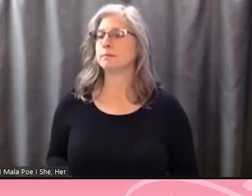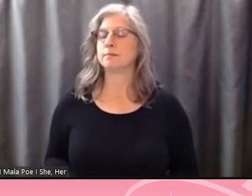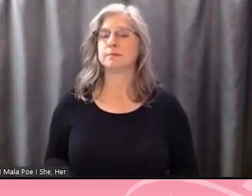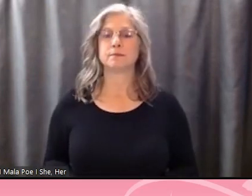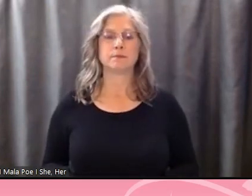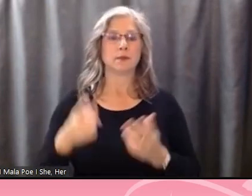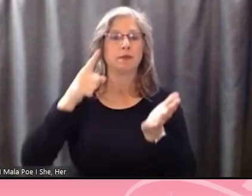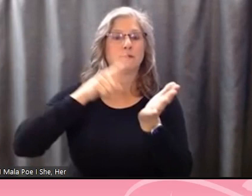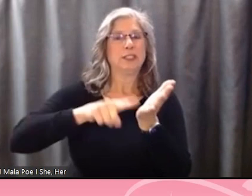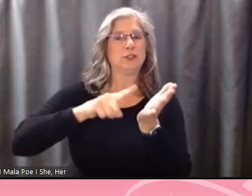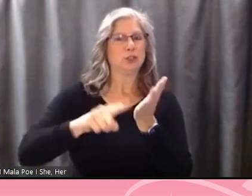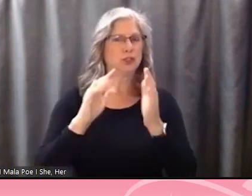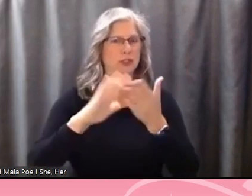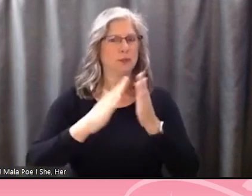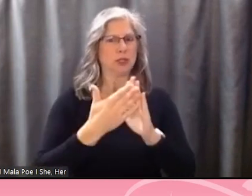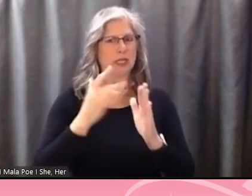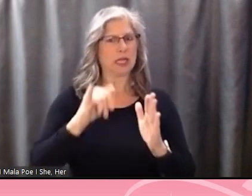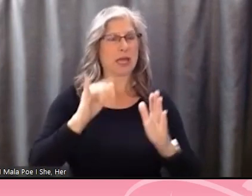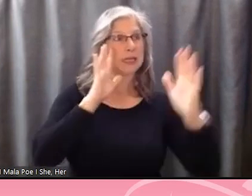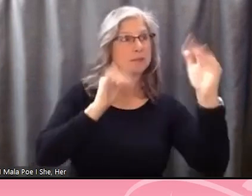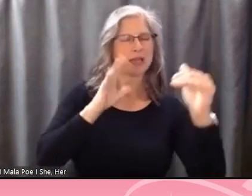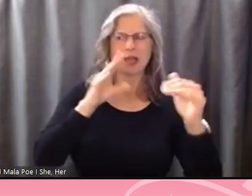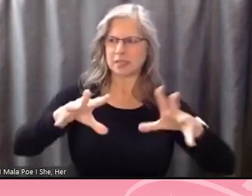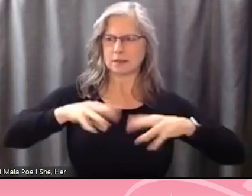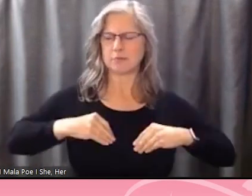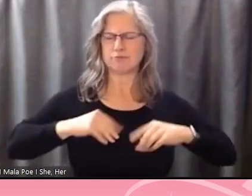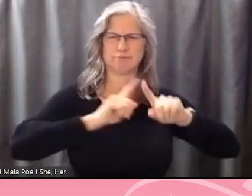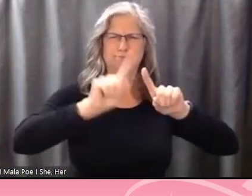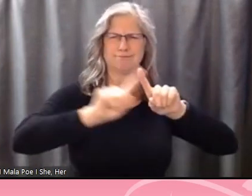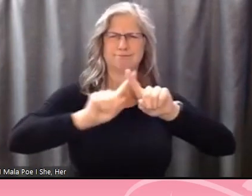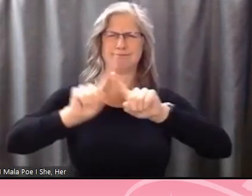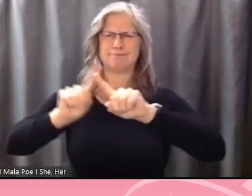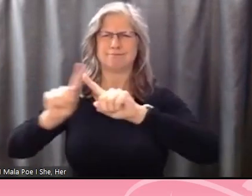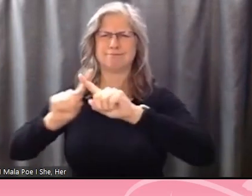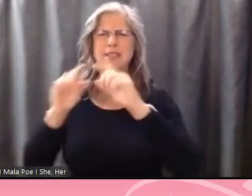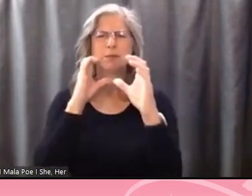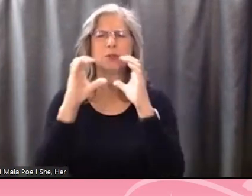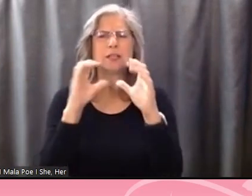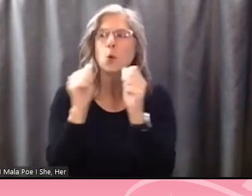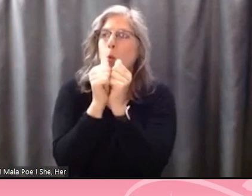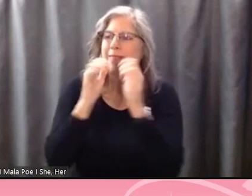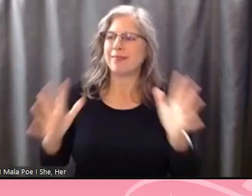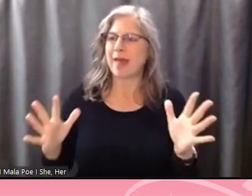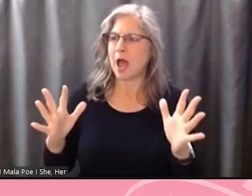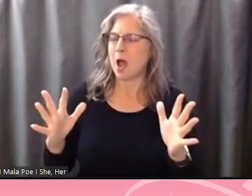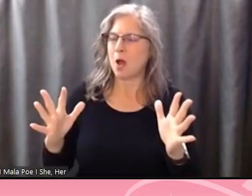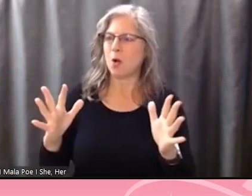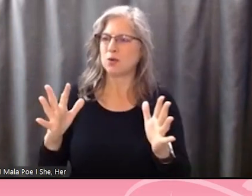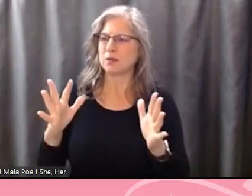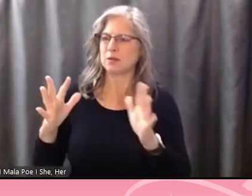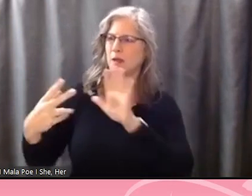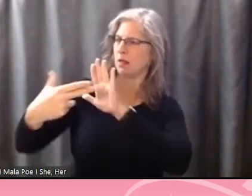to expect and accept wide variation in human communication without pathologizing its